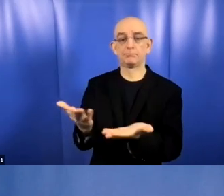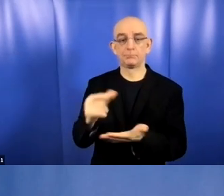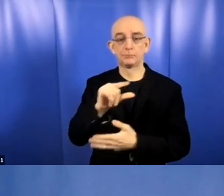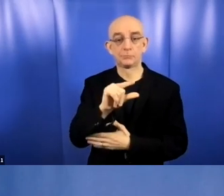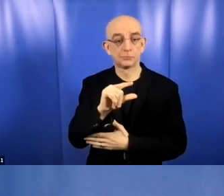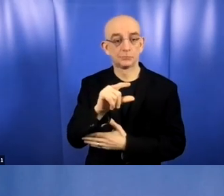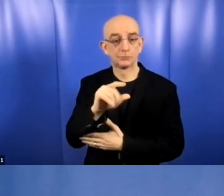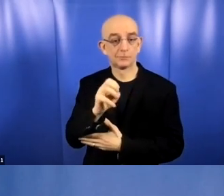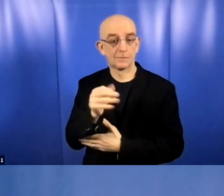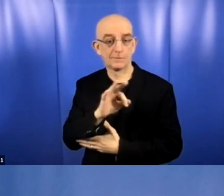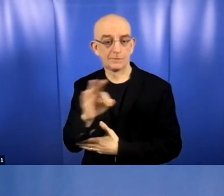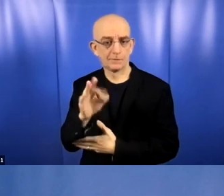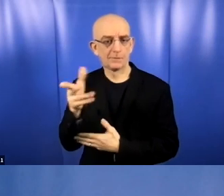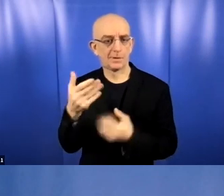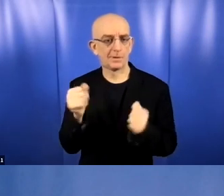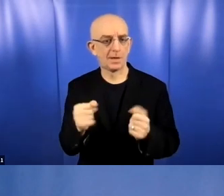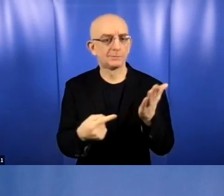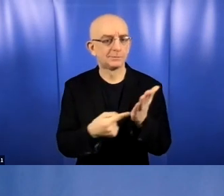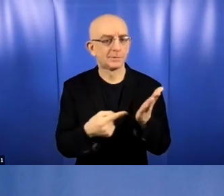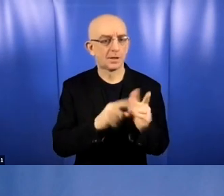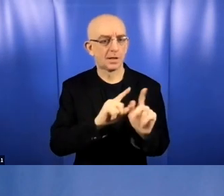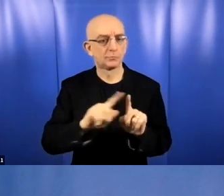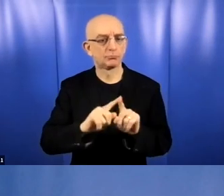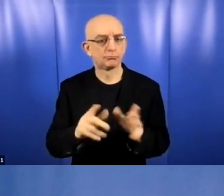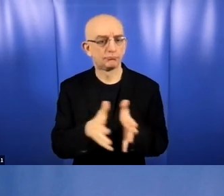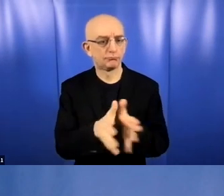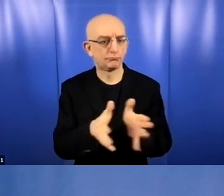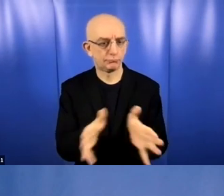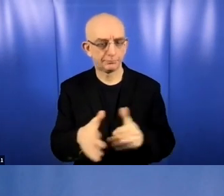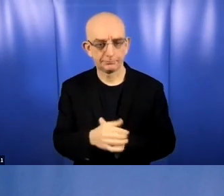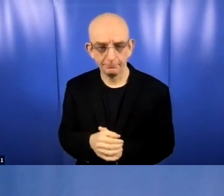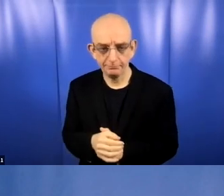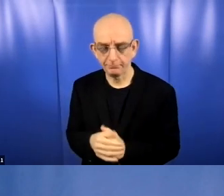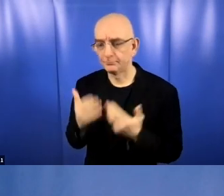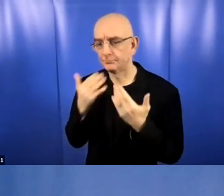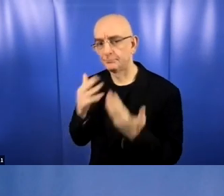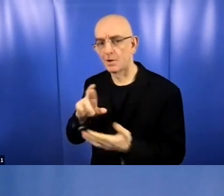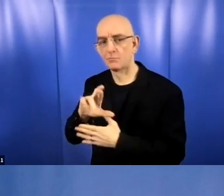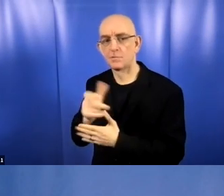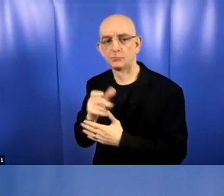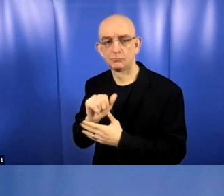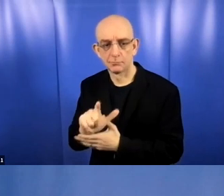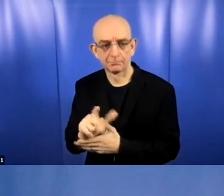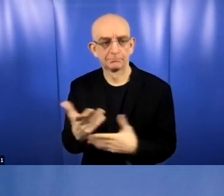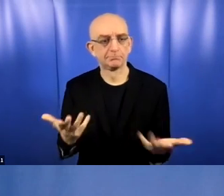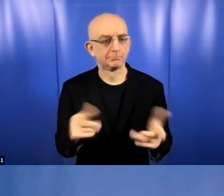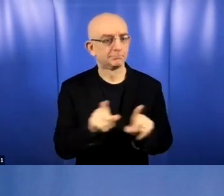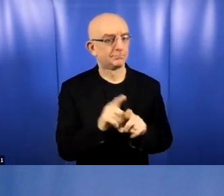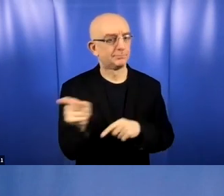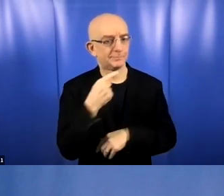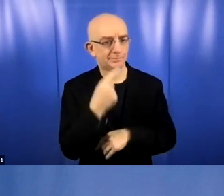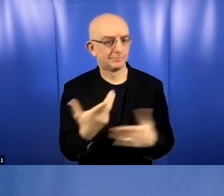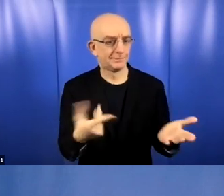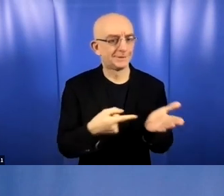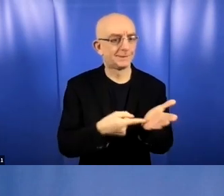As Rachel's just said, there are some technical aspects with the platform. If you encounter any technical problems at all during the